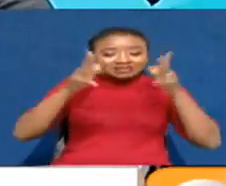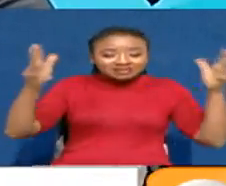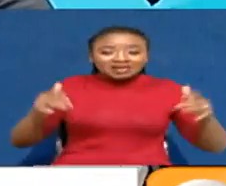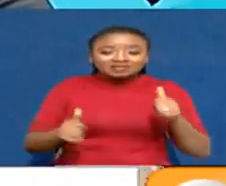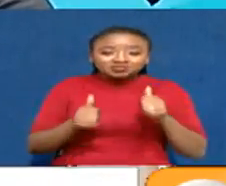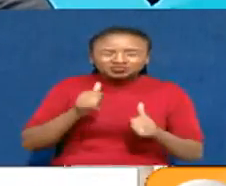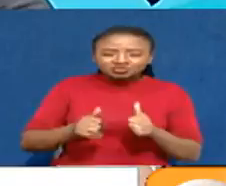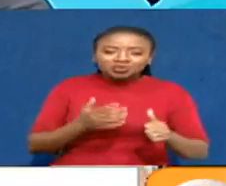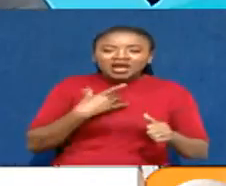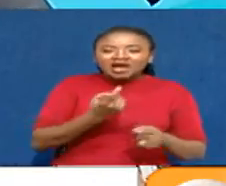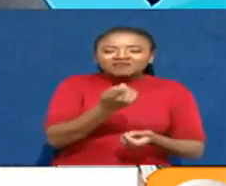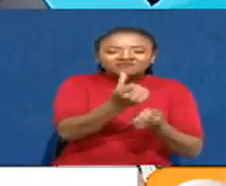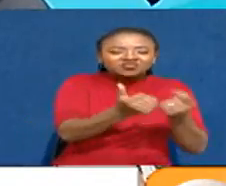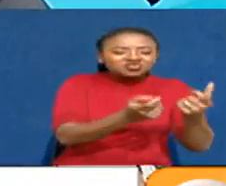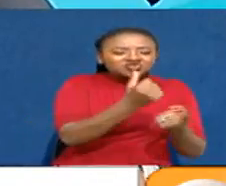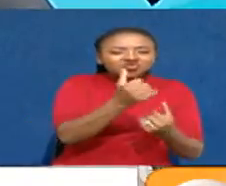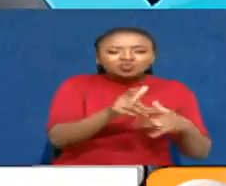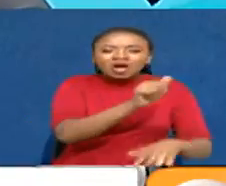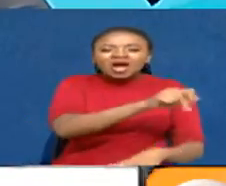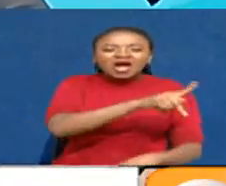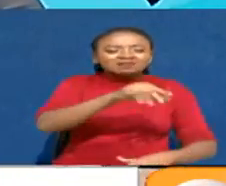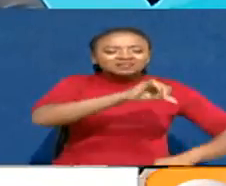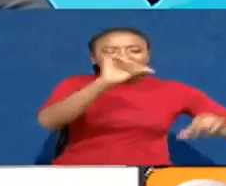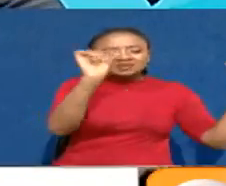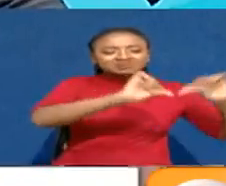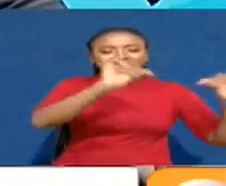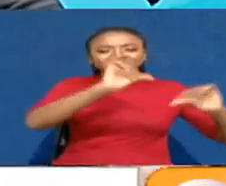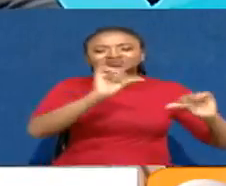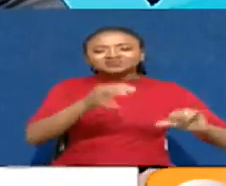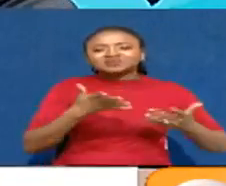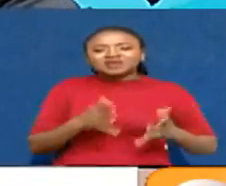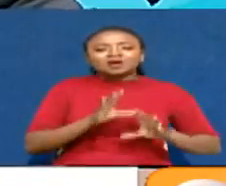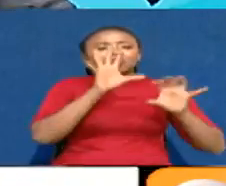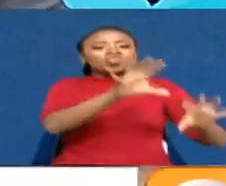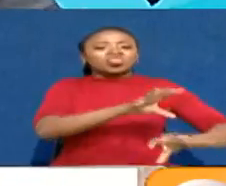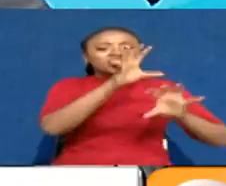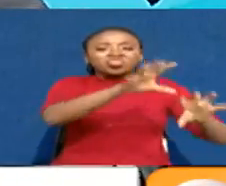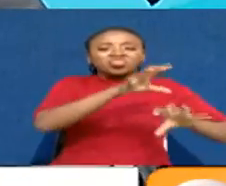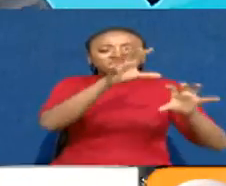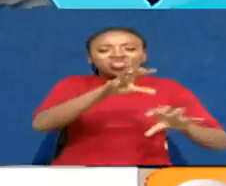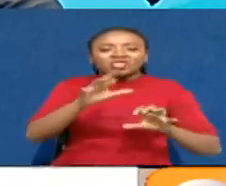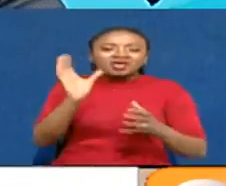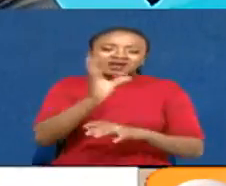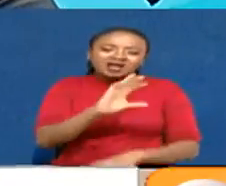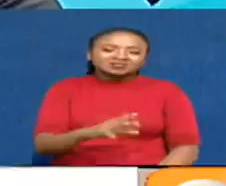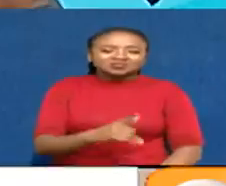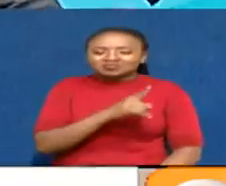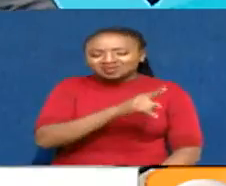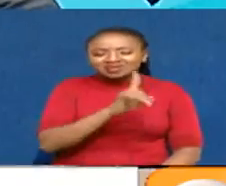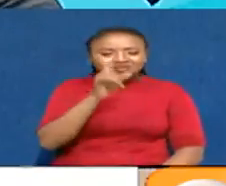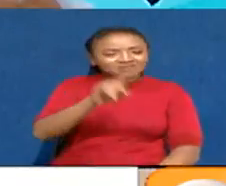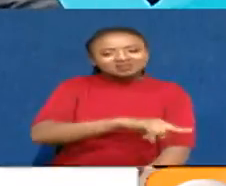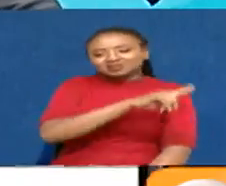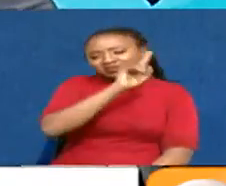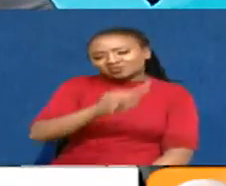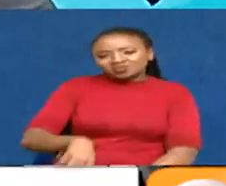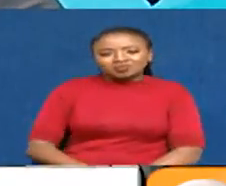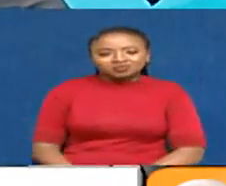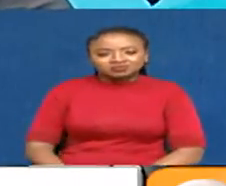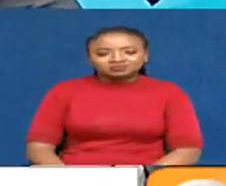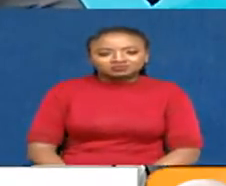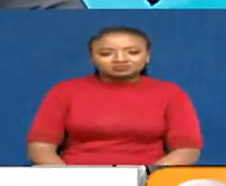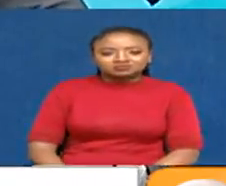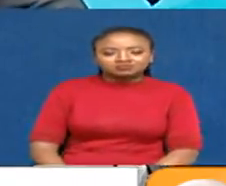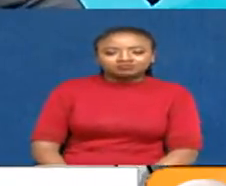or three, four, five bad actors that were only there a year and 2 years from, have only been 2 years or 3 years